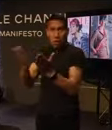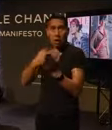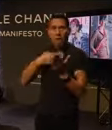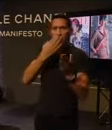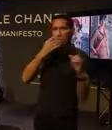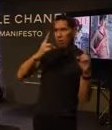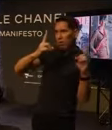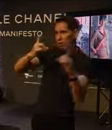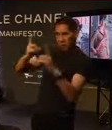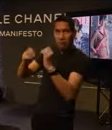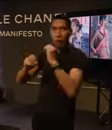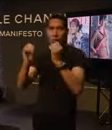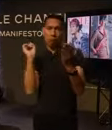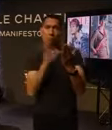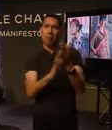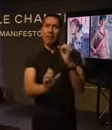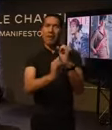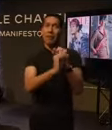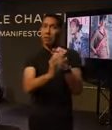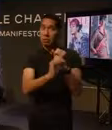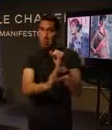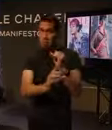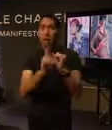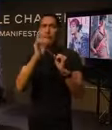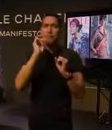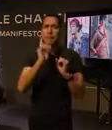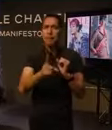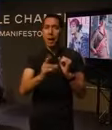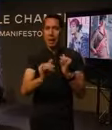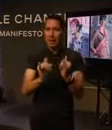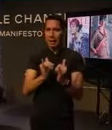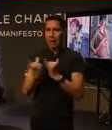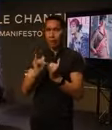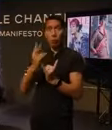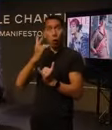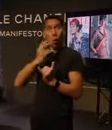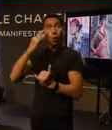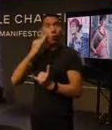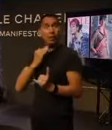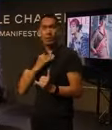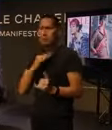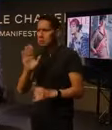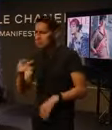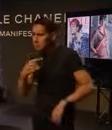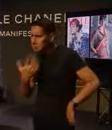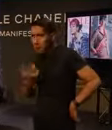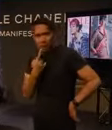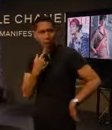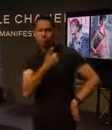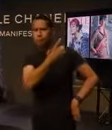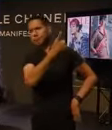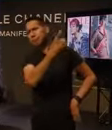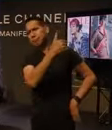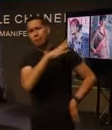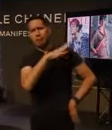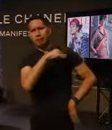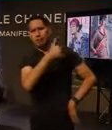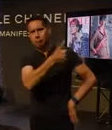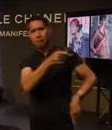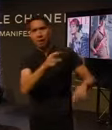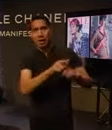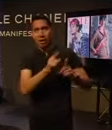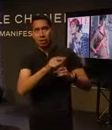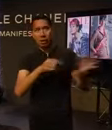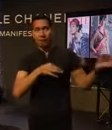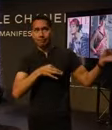sort of advertising. But, you know, with interviews with older women, they often say, oh, okay, cool, that's great, that's a token,